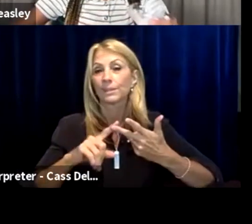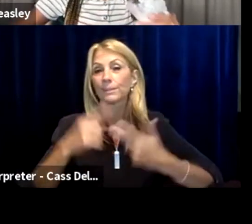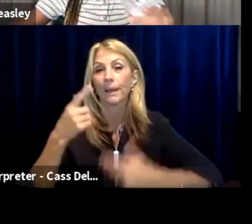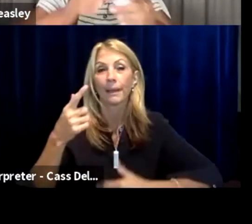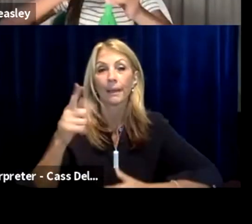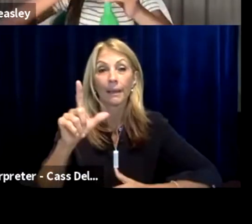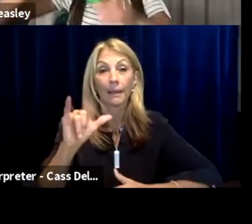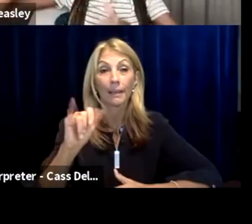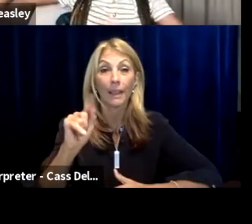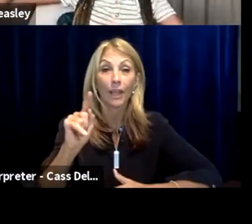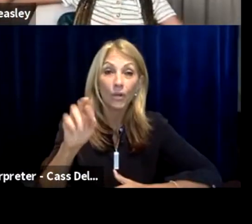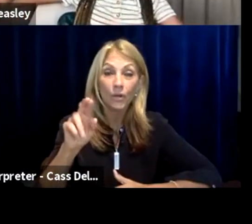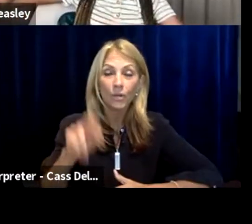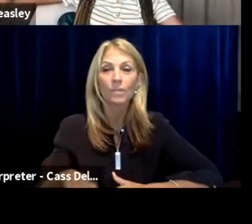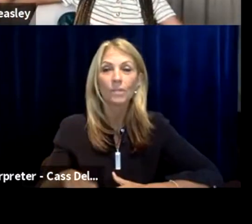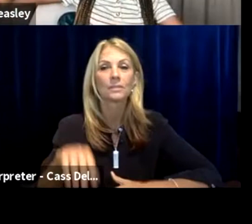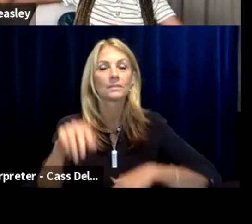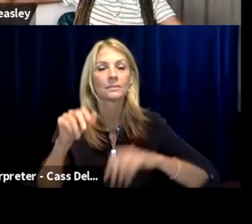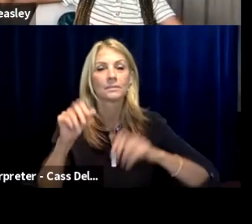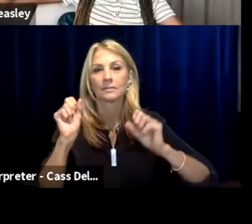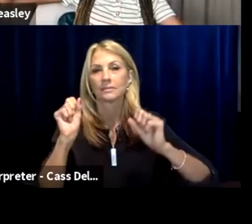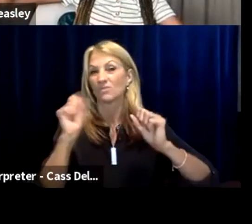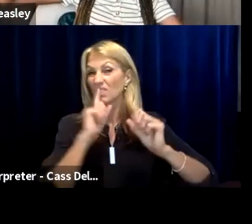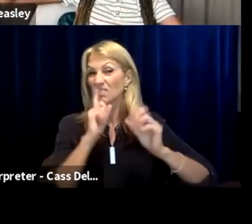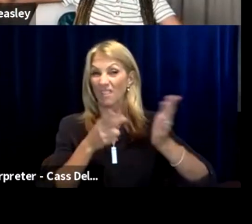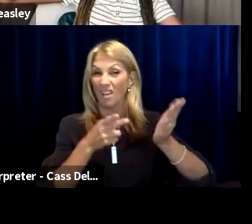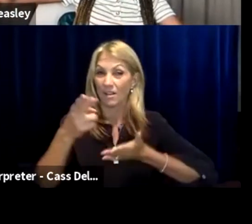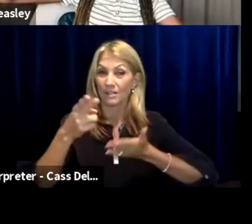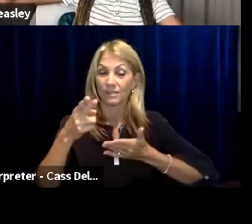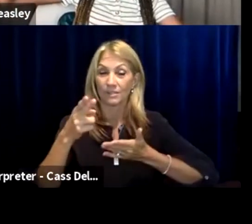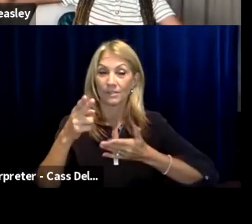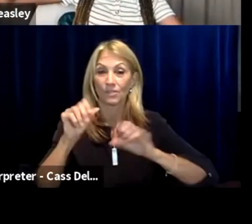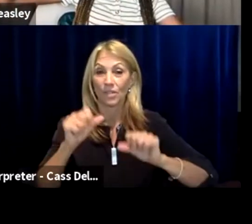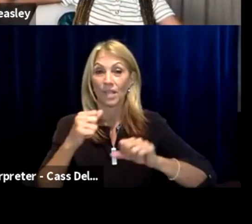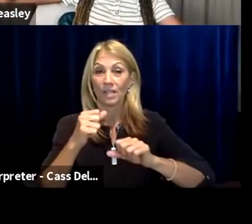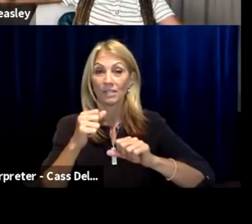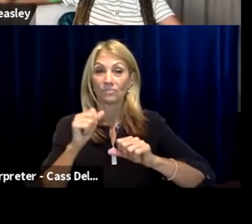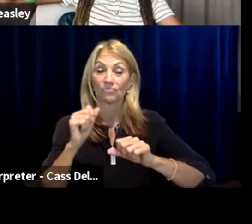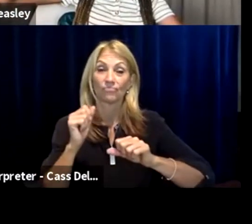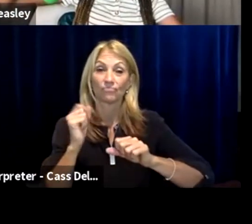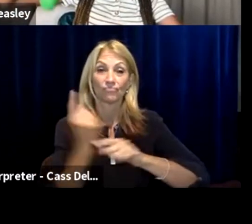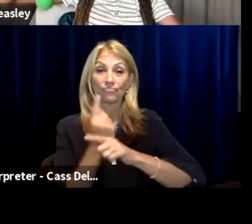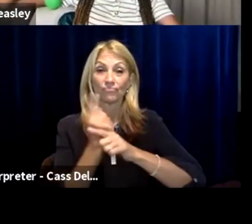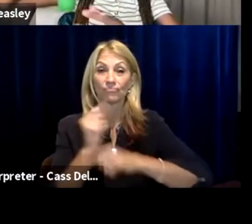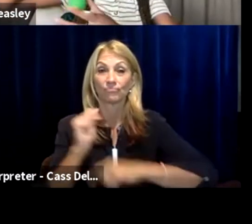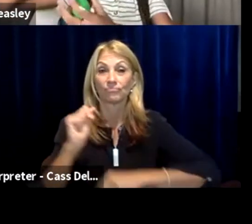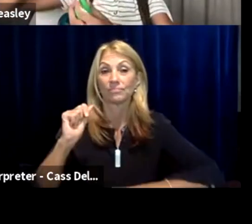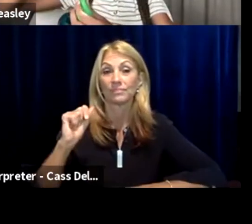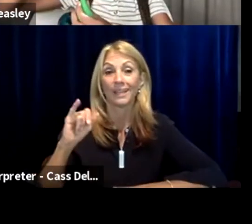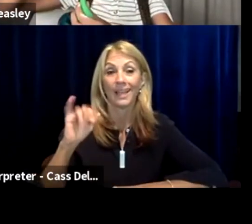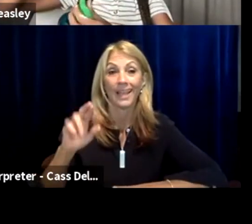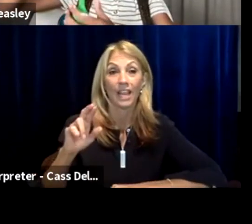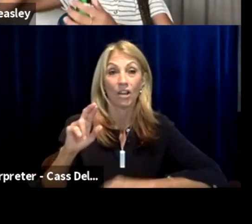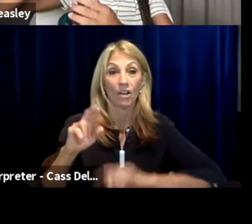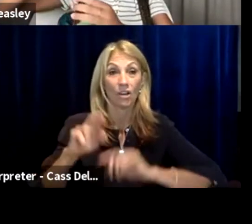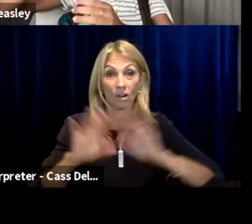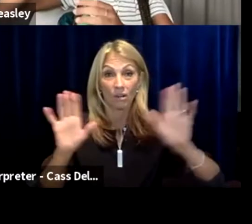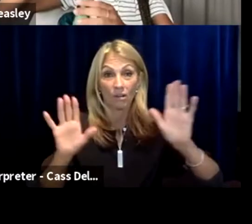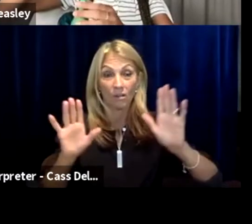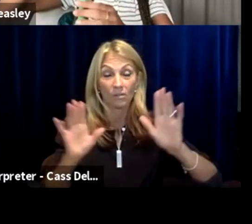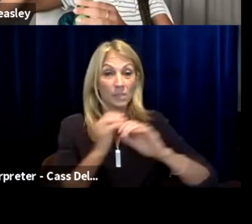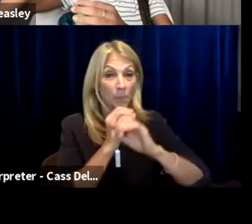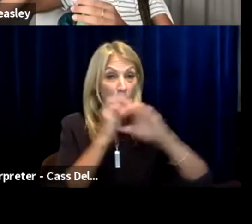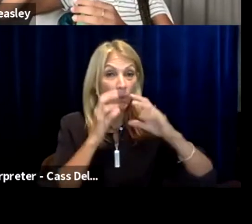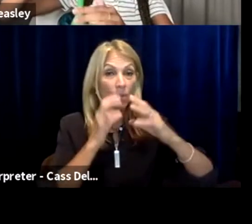fill it with, honestly, you can even make it just with straight air. Just blow it up and then you can still squeeze them.